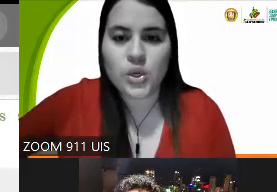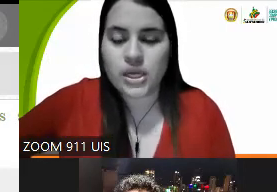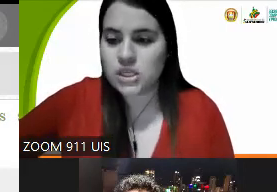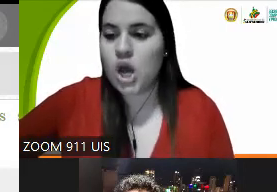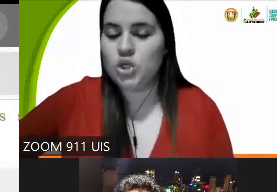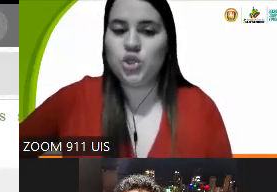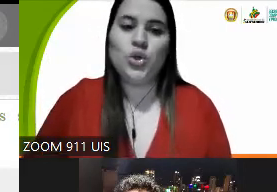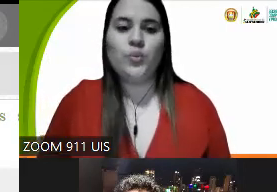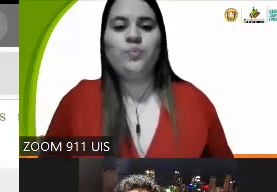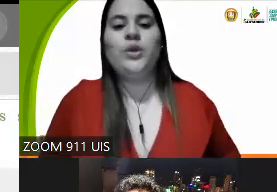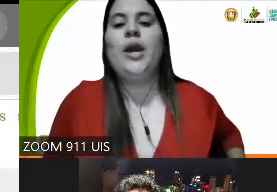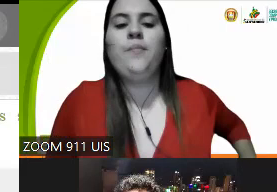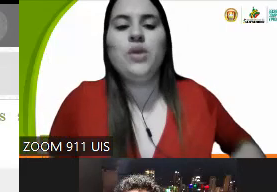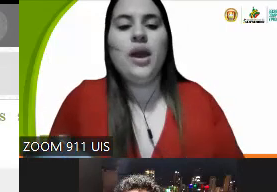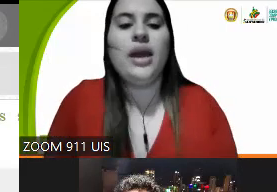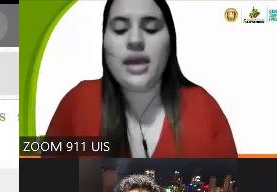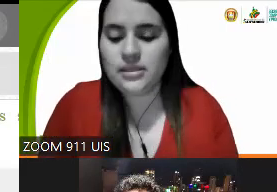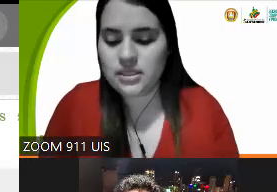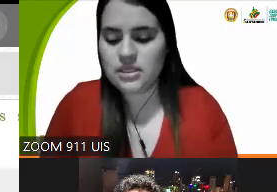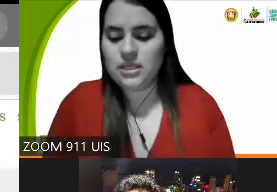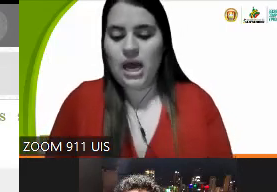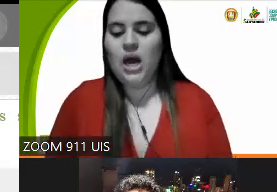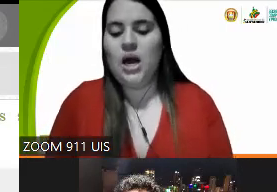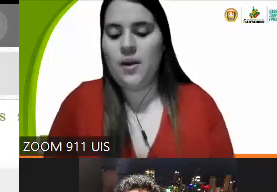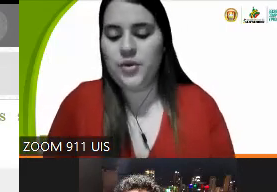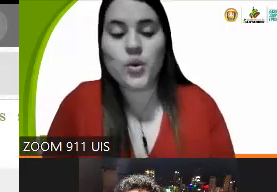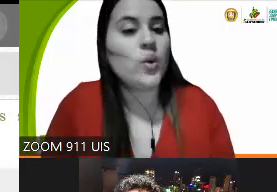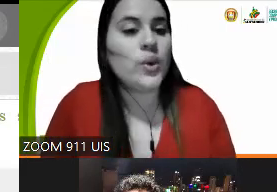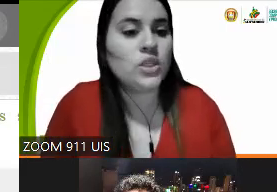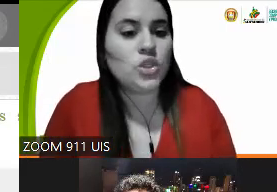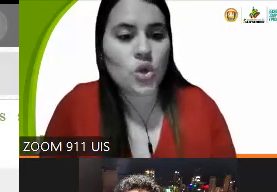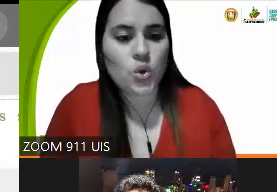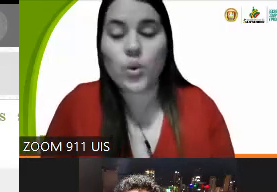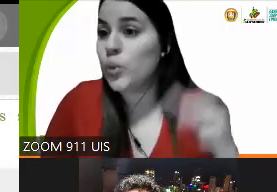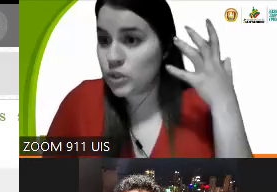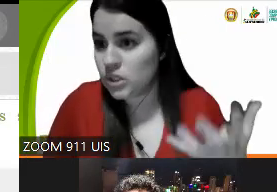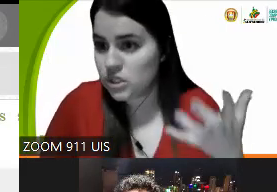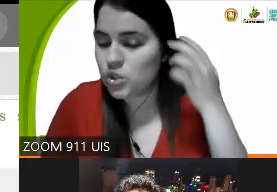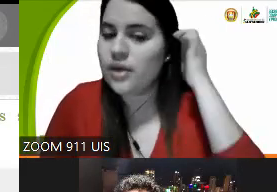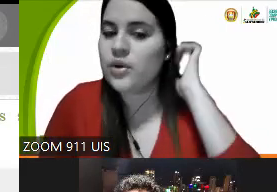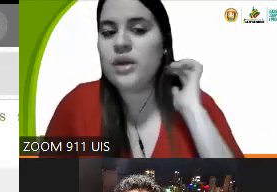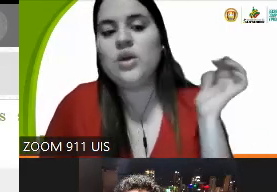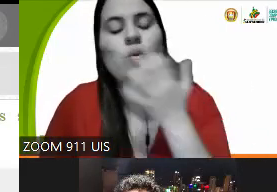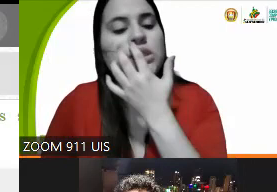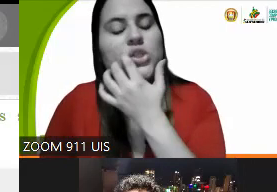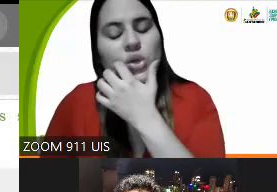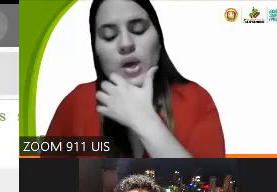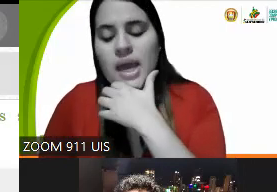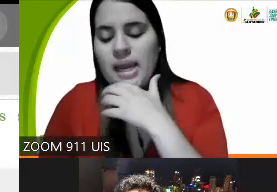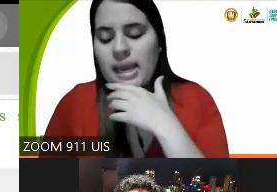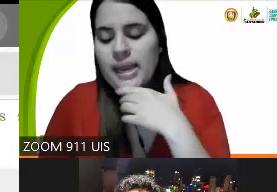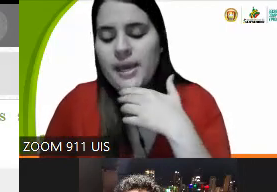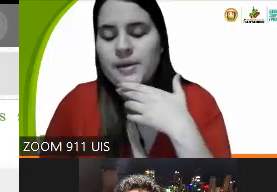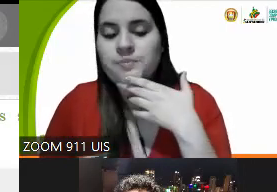from unit 2, okay? And we're going to listen together, and you're going